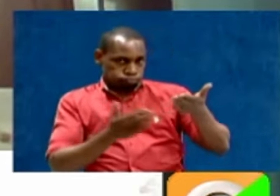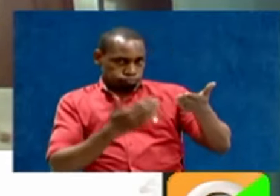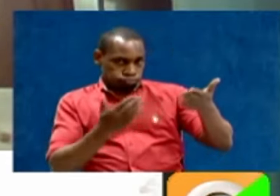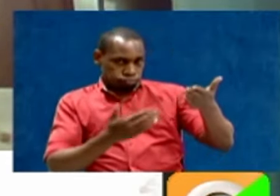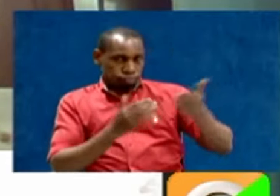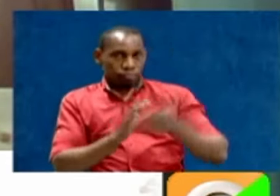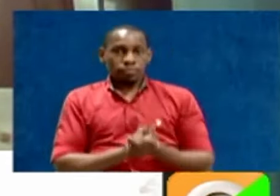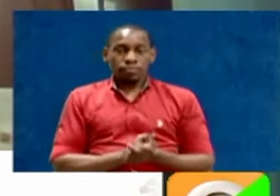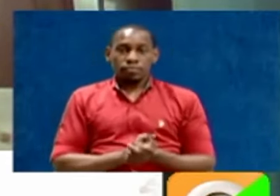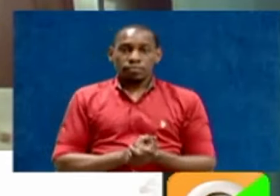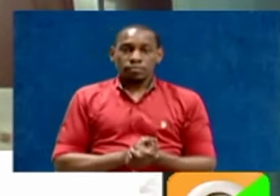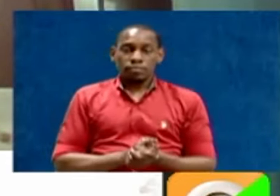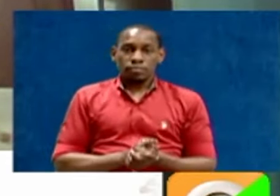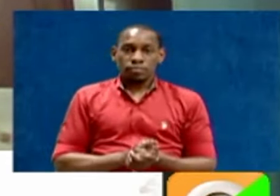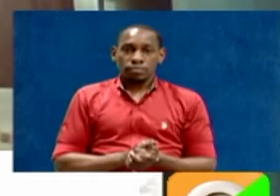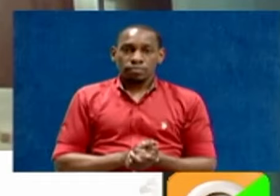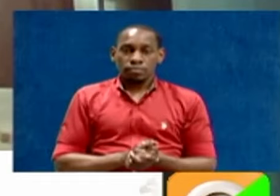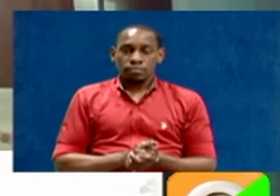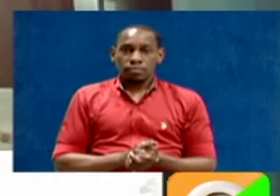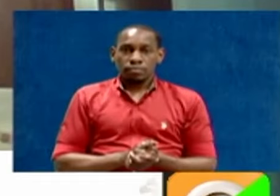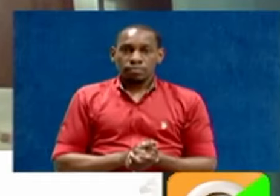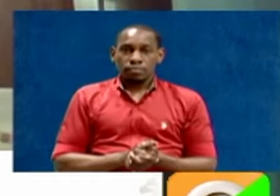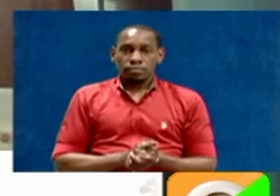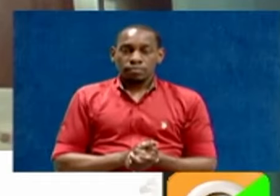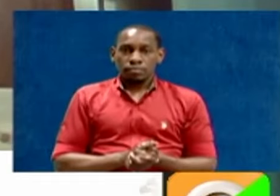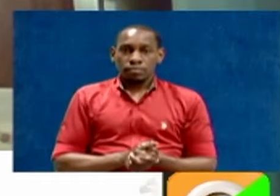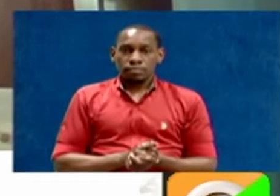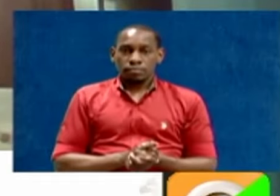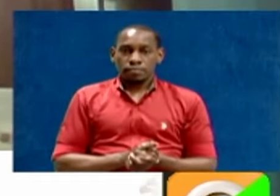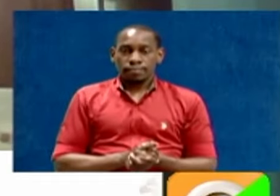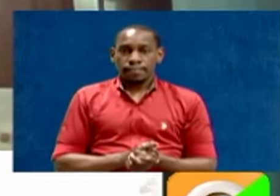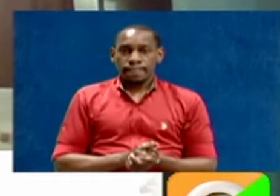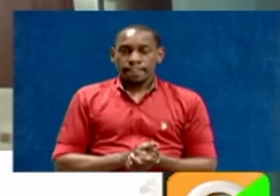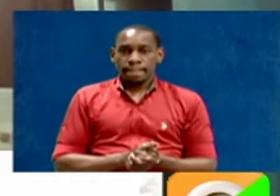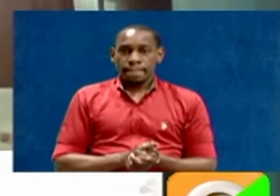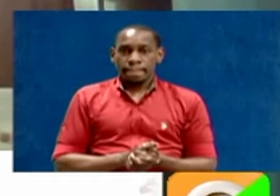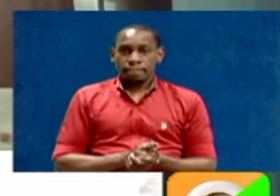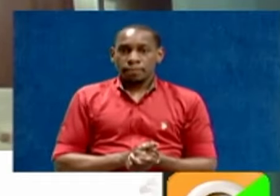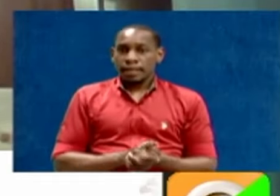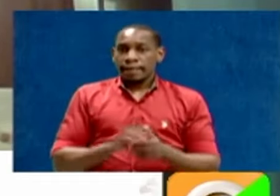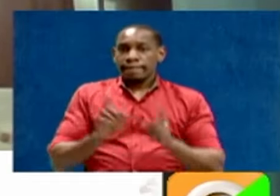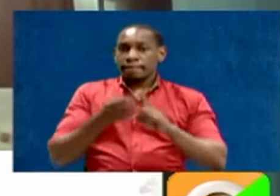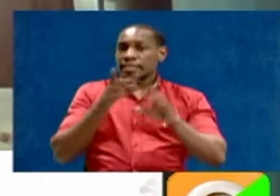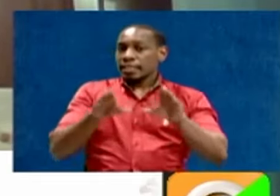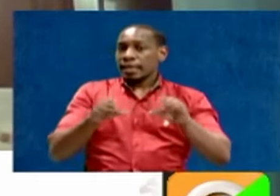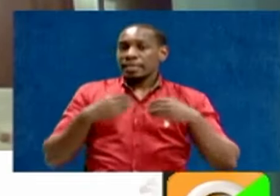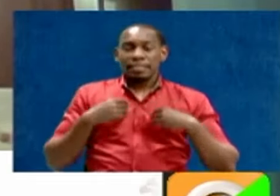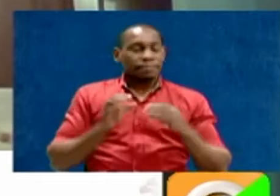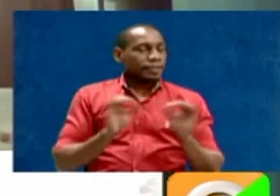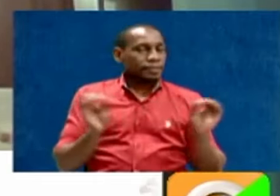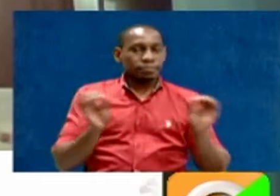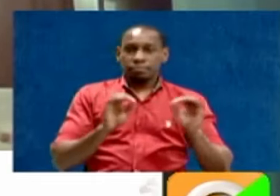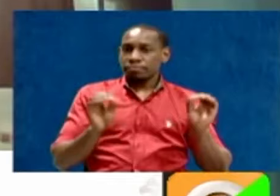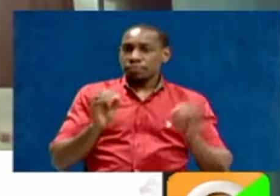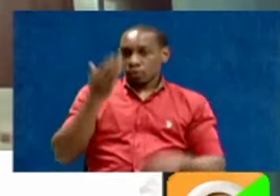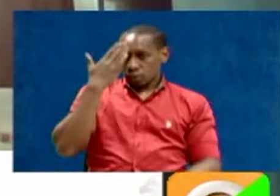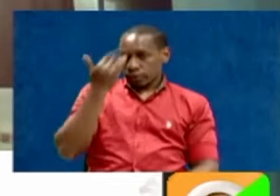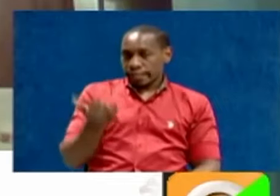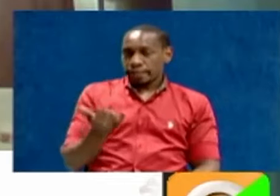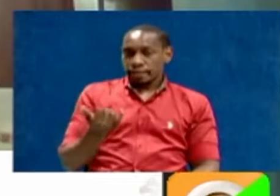So the numbness was more of denial,